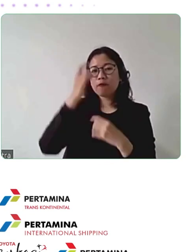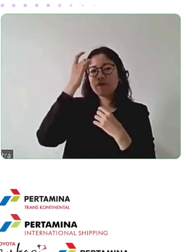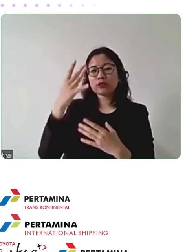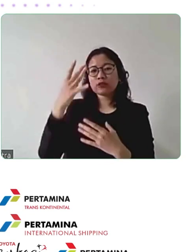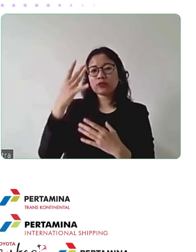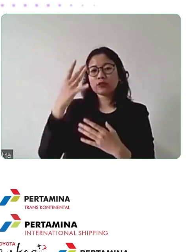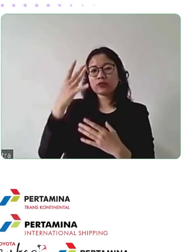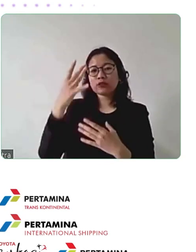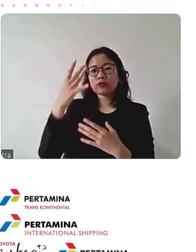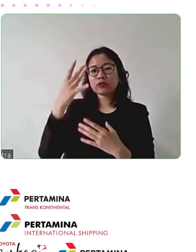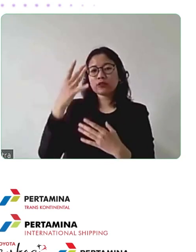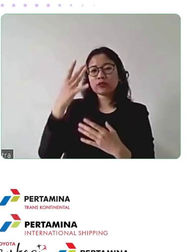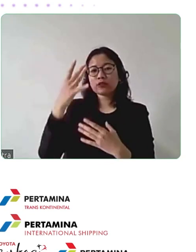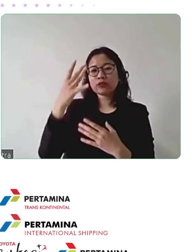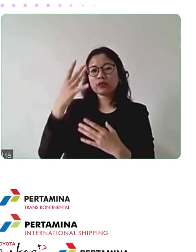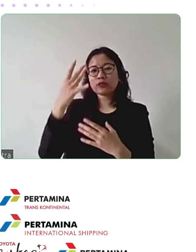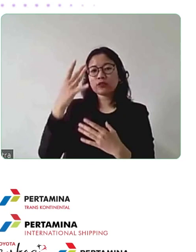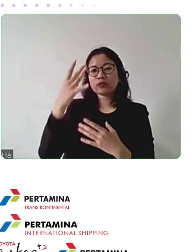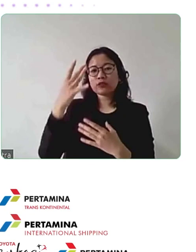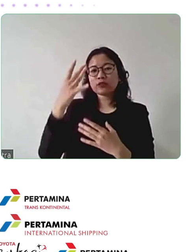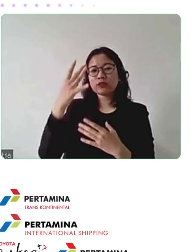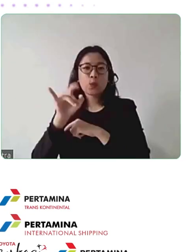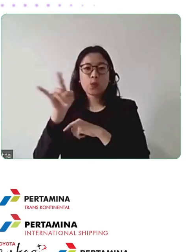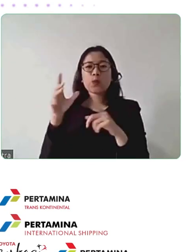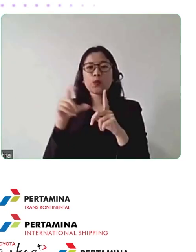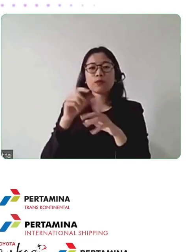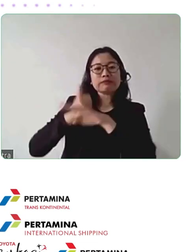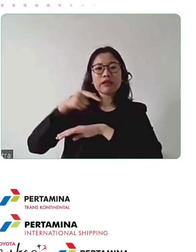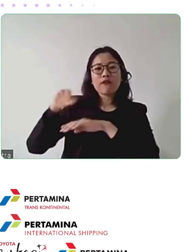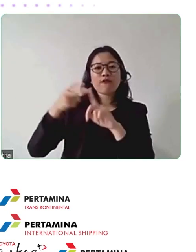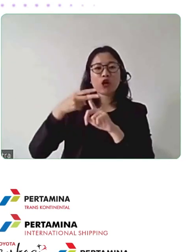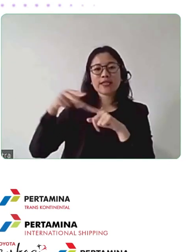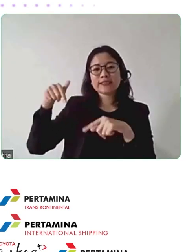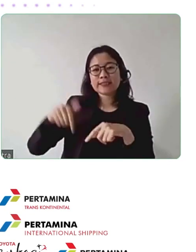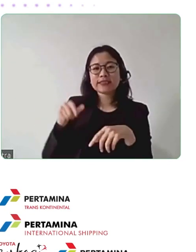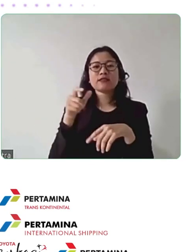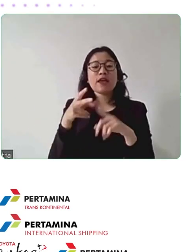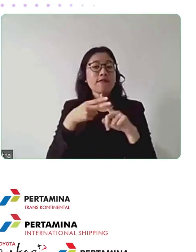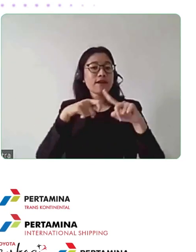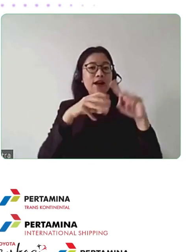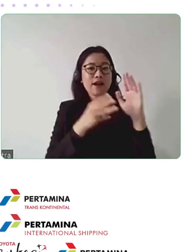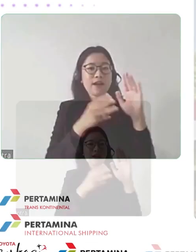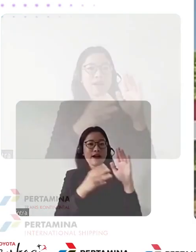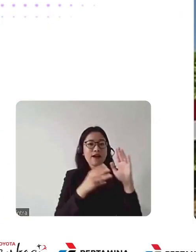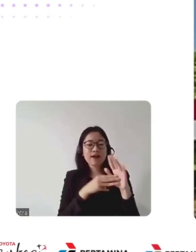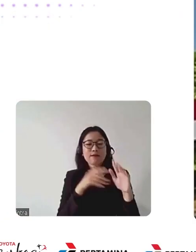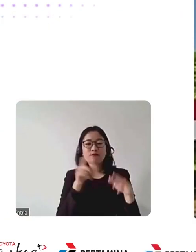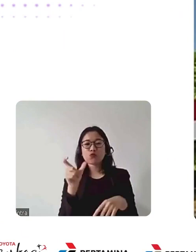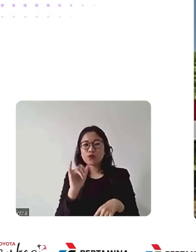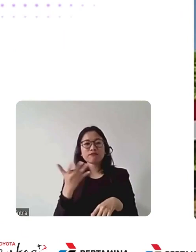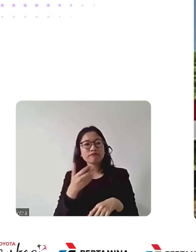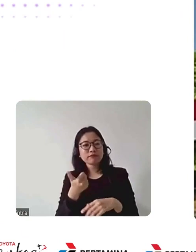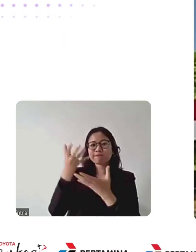of the Faculty of Public Health Universitas Indonesia, to share his insight.